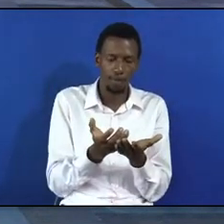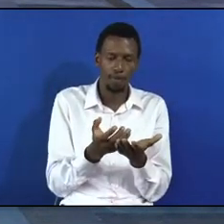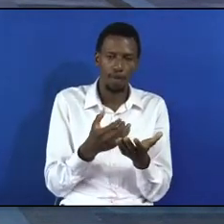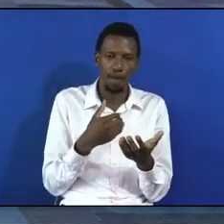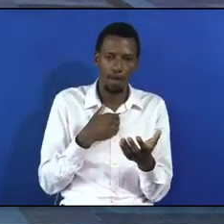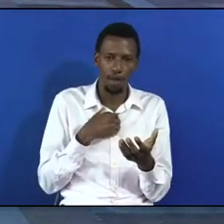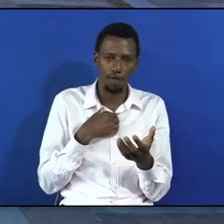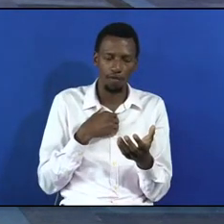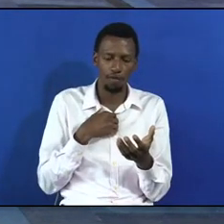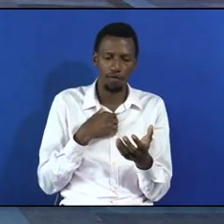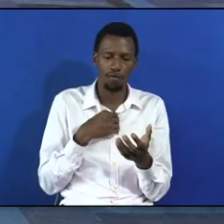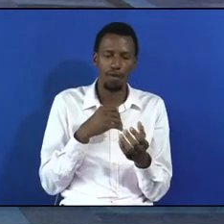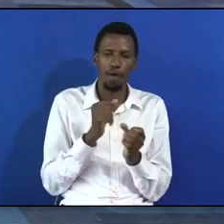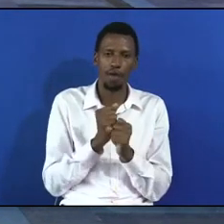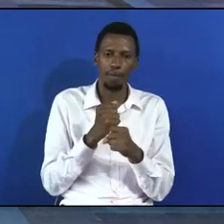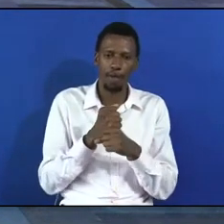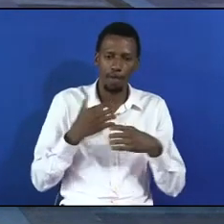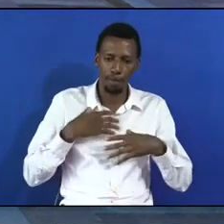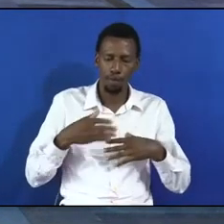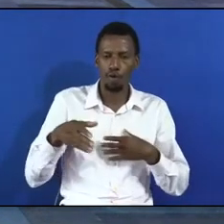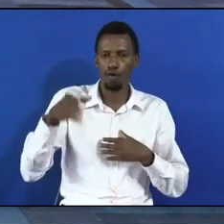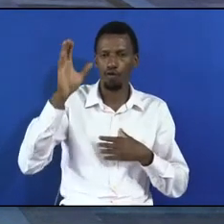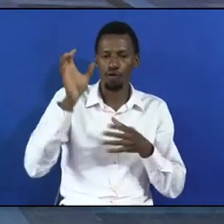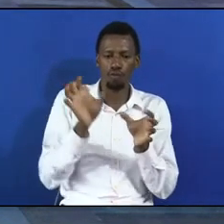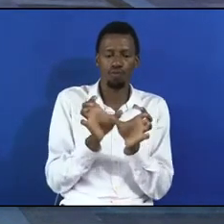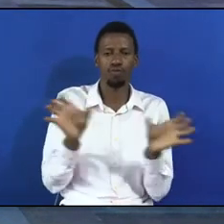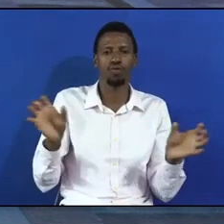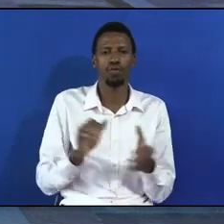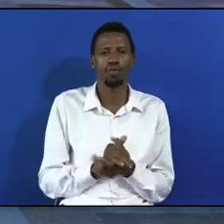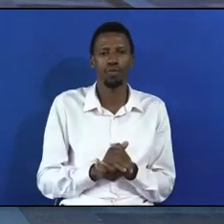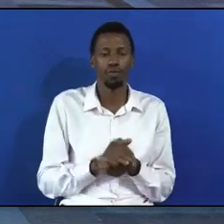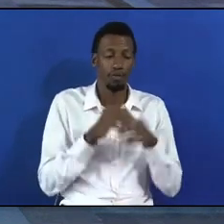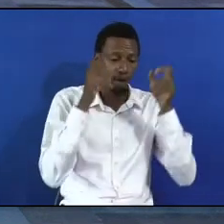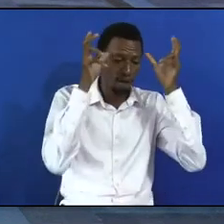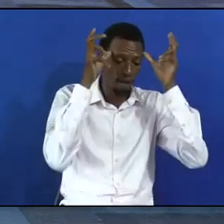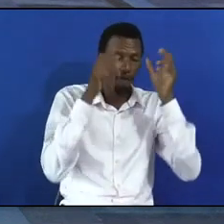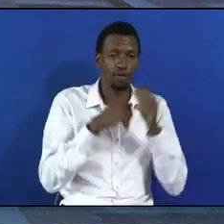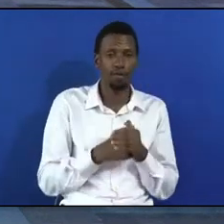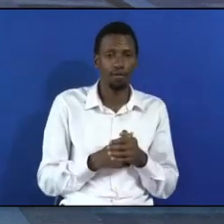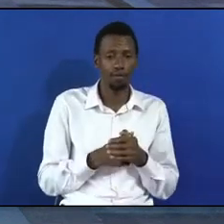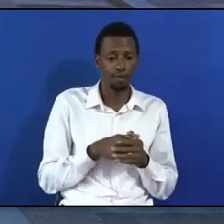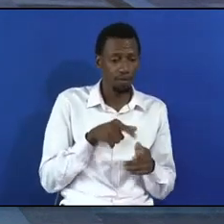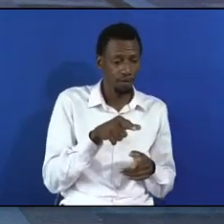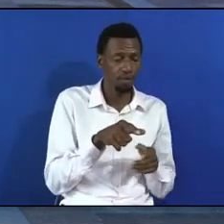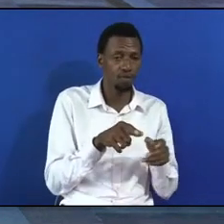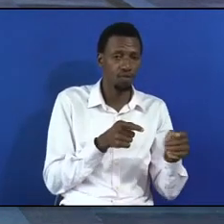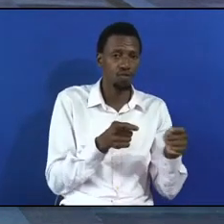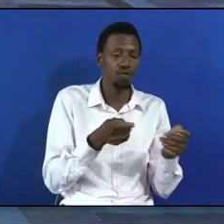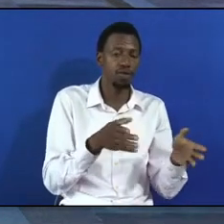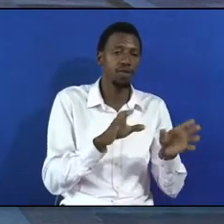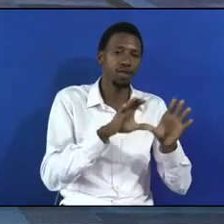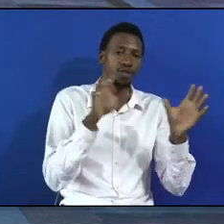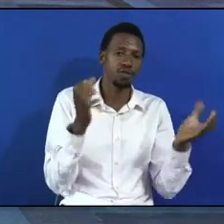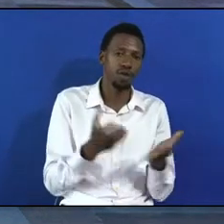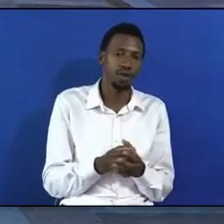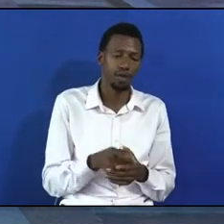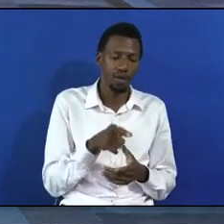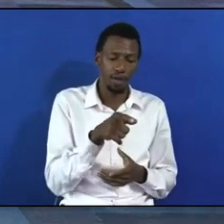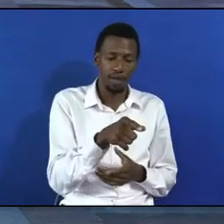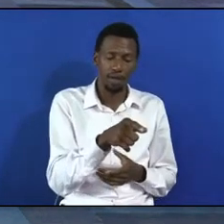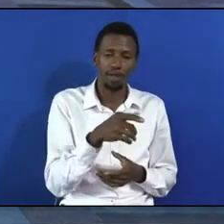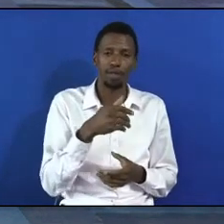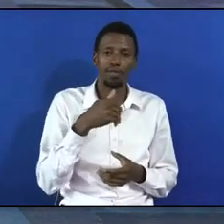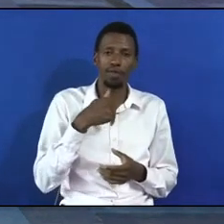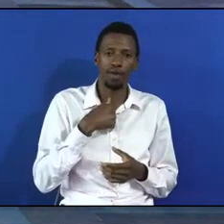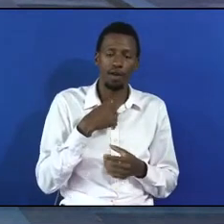divided. The devil. The ruler of this world. The devil. He has set God's